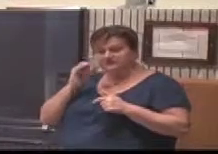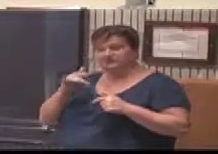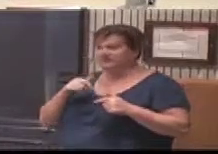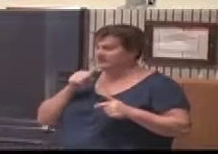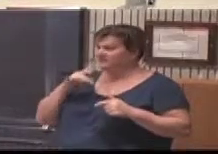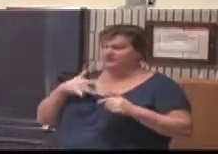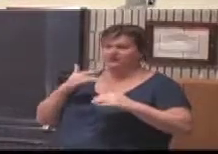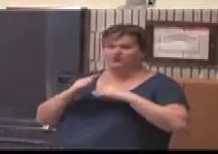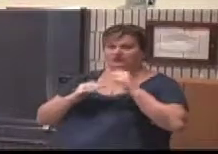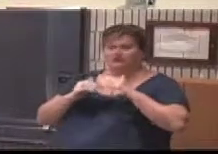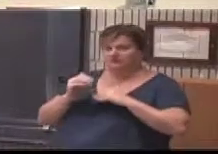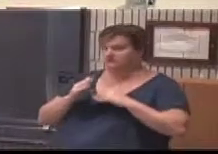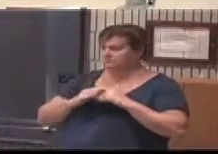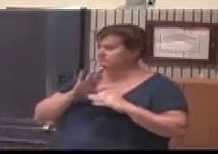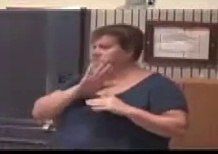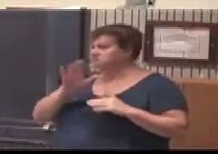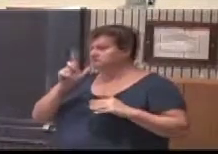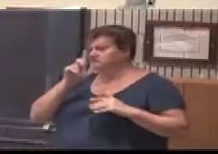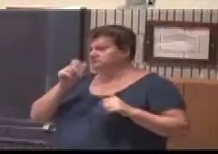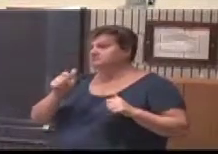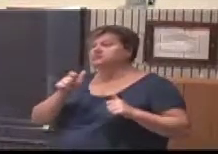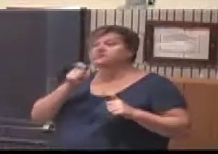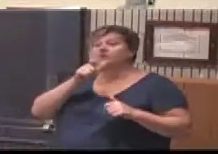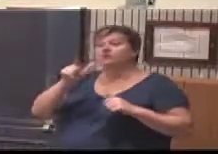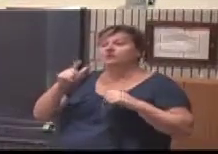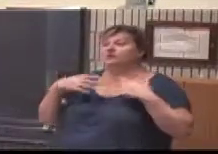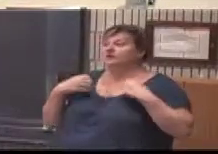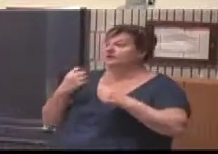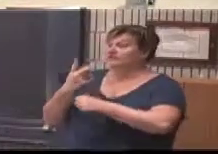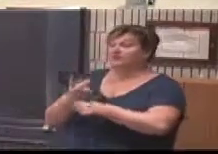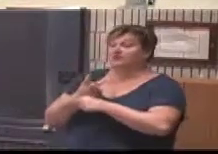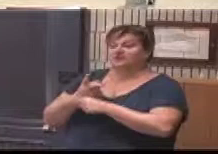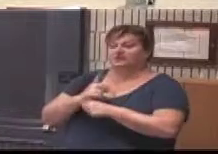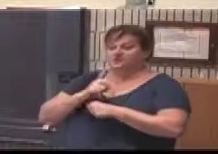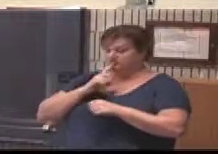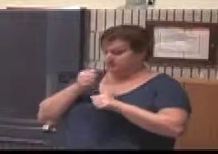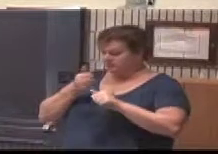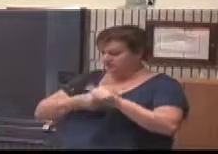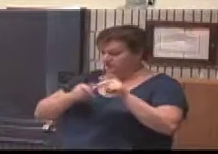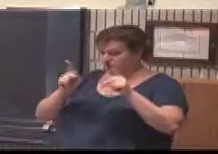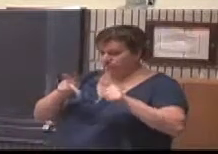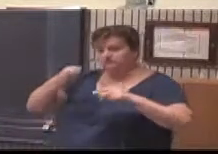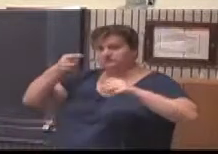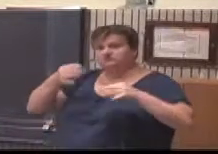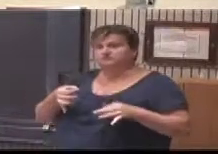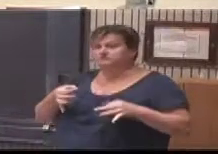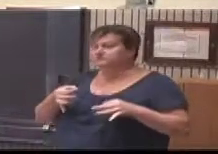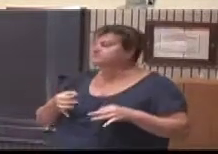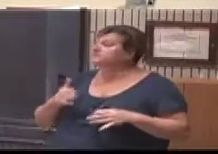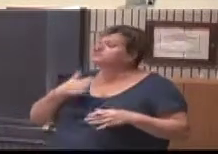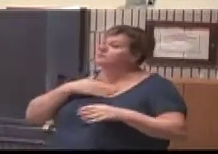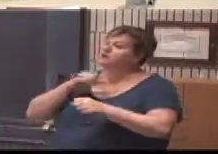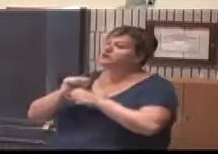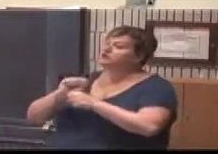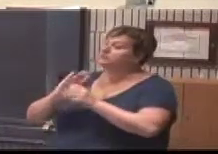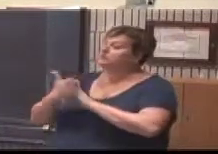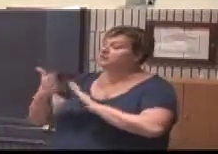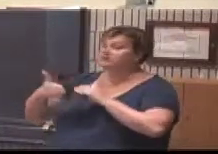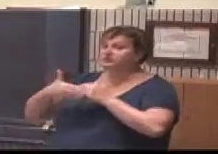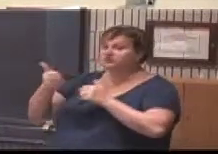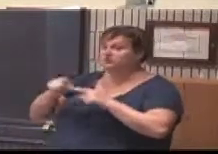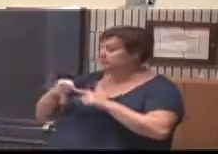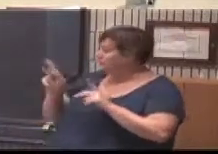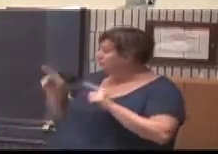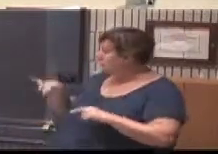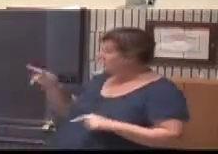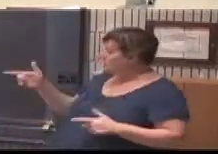that's someone's choice. And for those of you going into healthcare, you'll find that out. It's up to every individual. It makes my job easier when someone like Laura